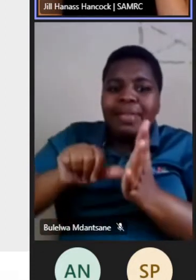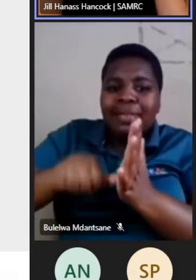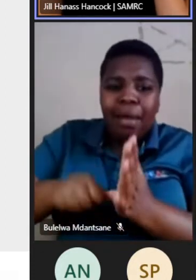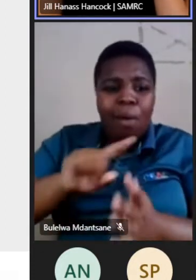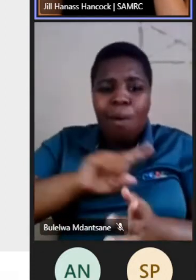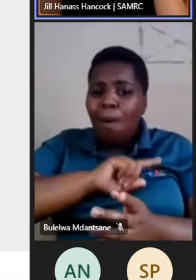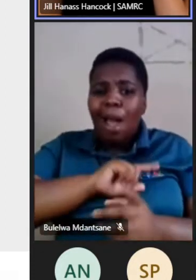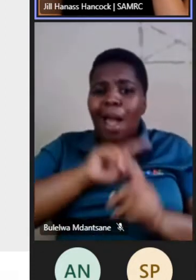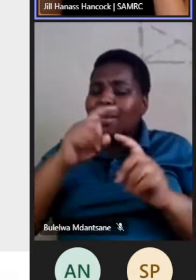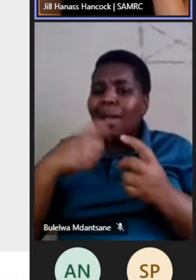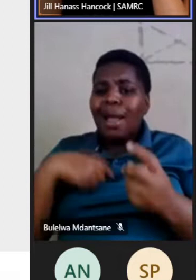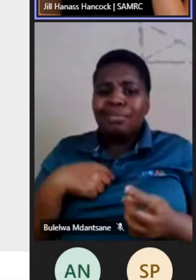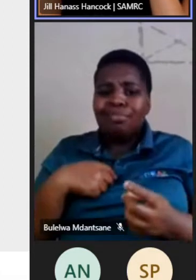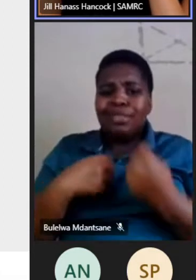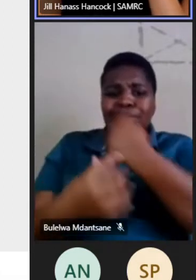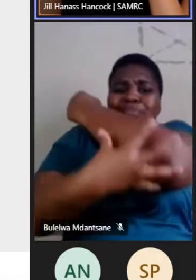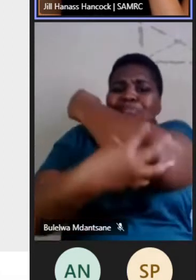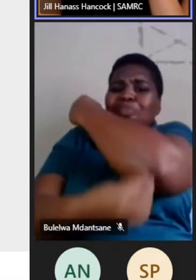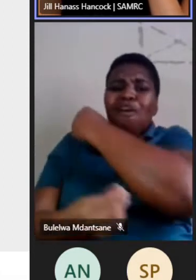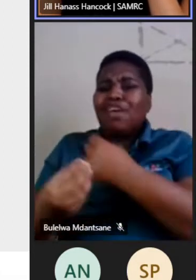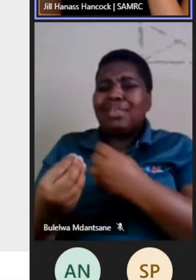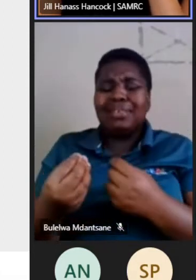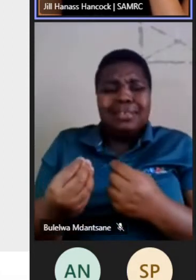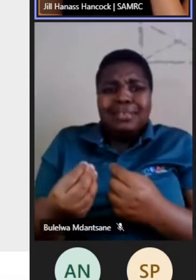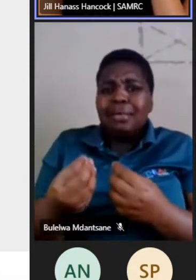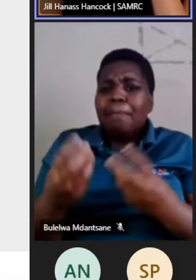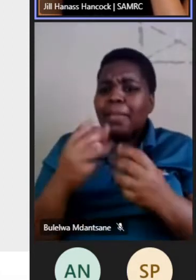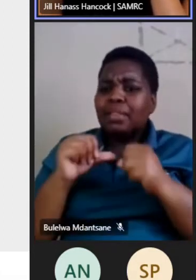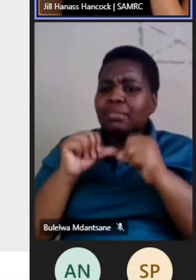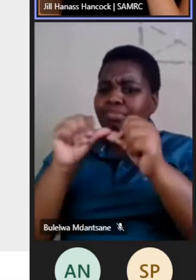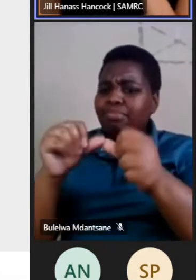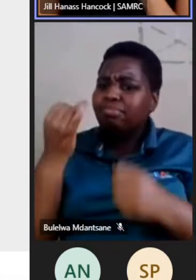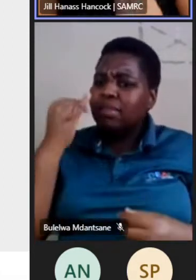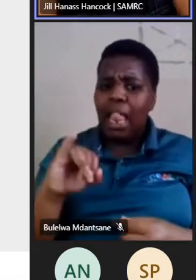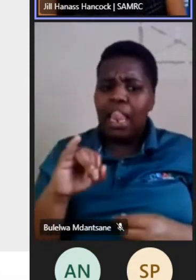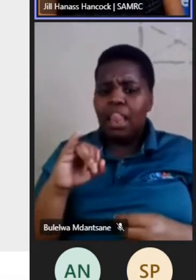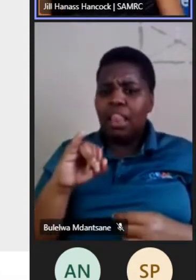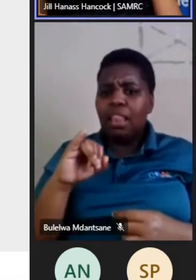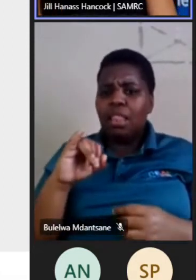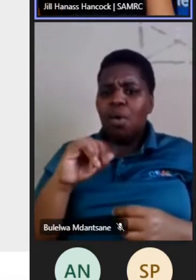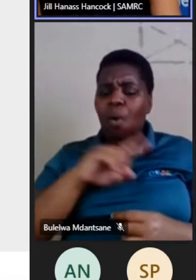grant. It needs to be allocated to compensating disability